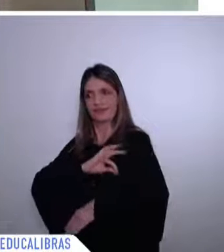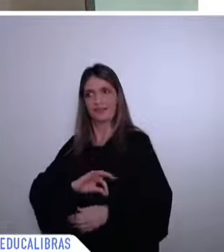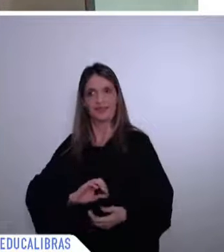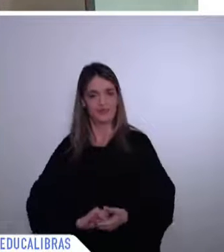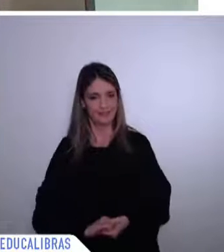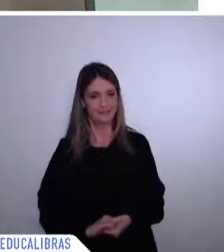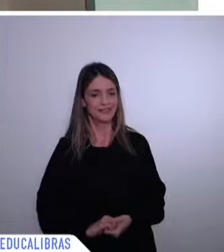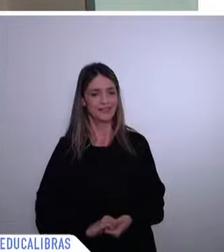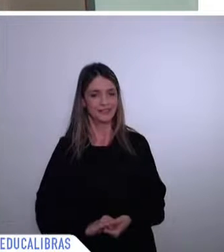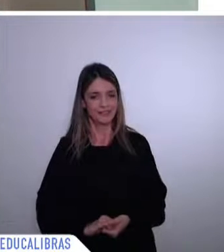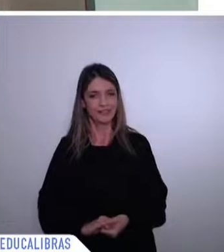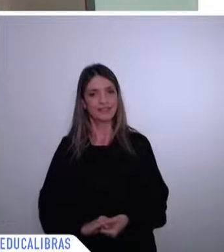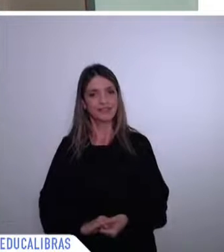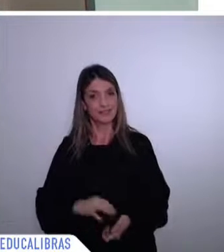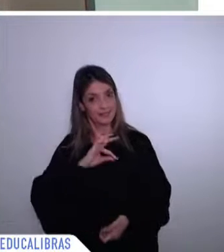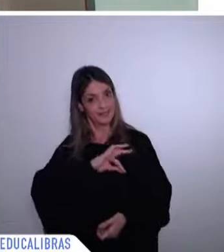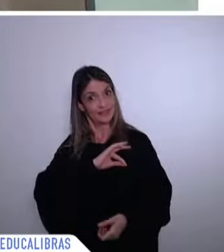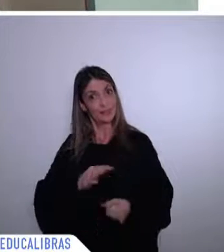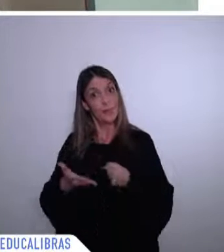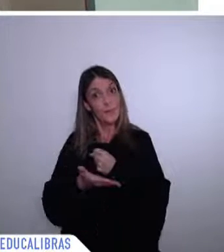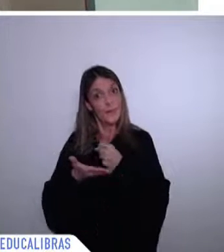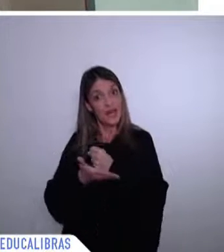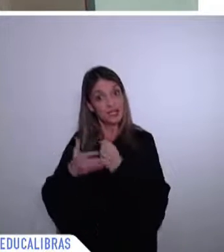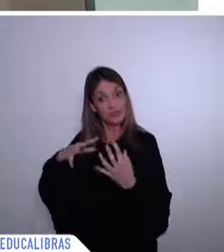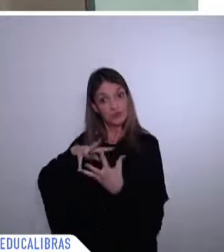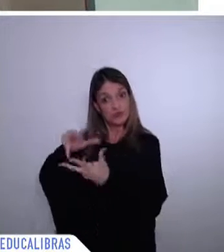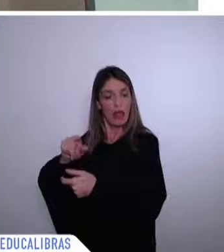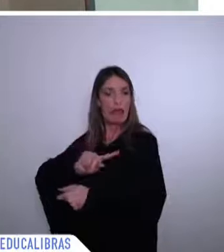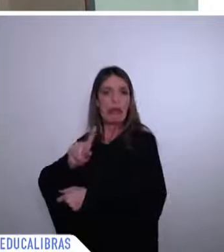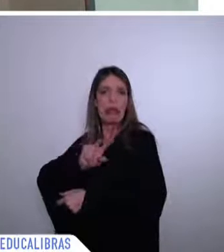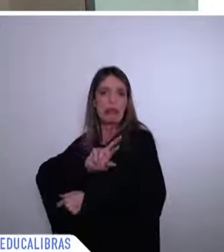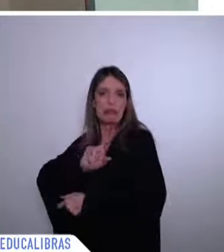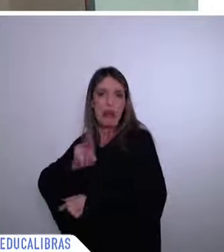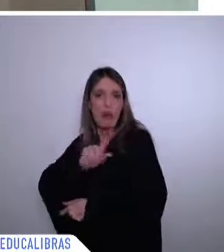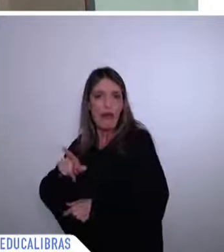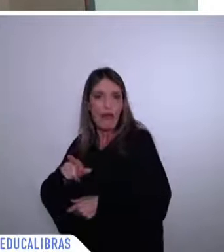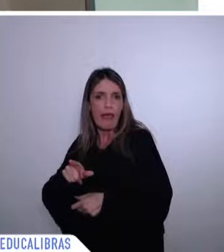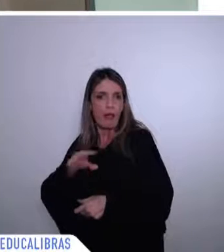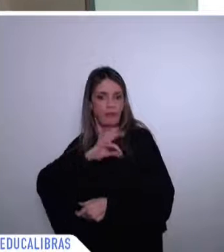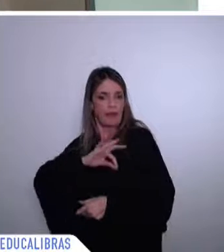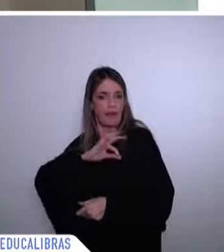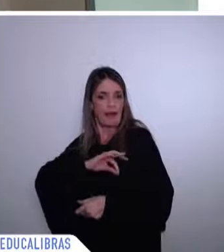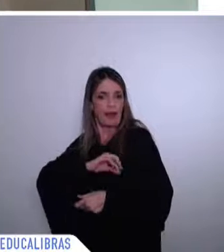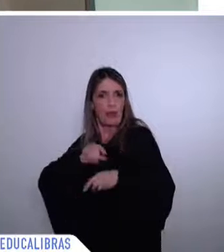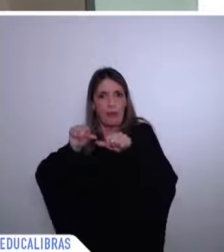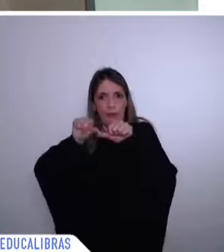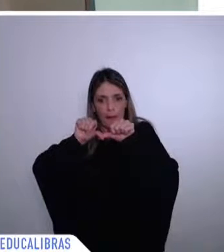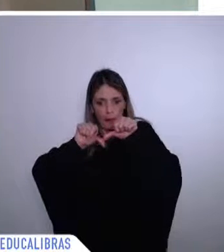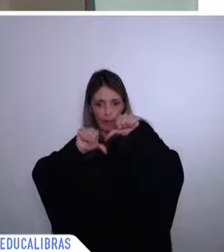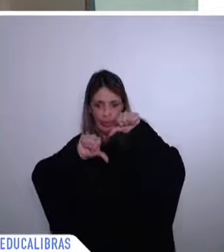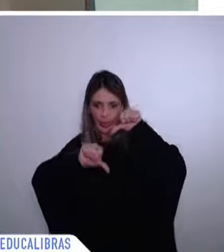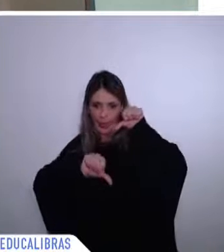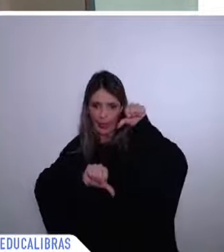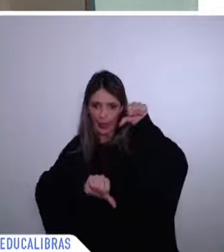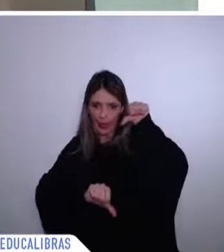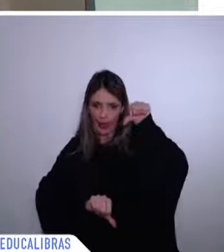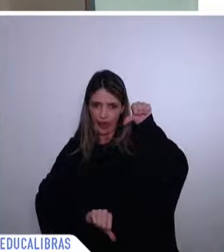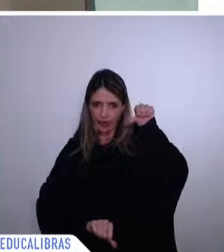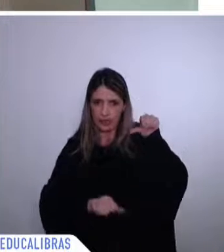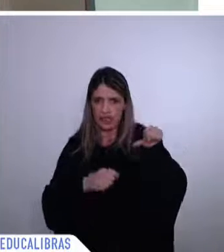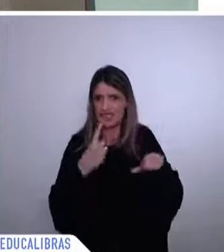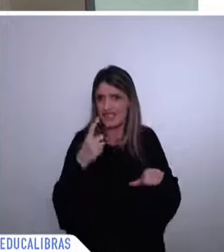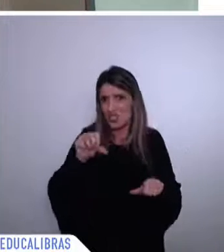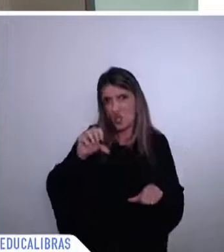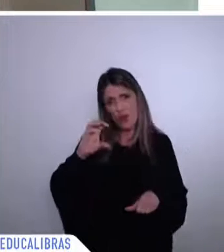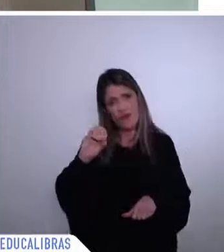considering the access to income and it's not even, the benefit